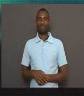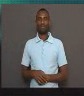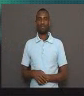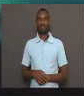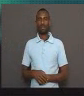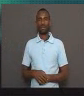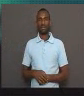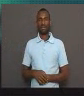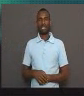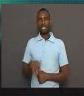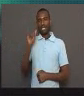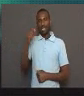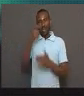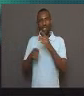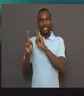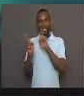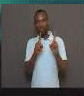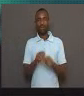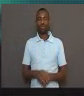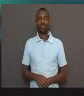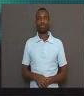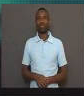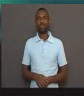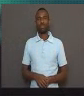That comes out to about